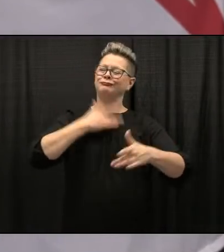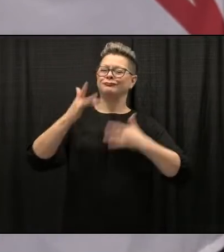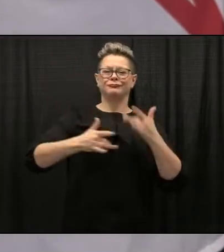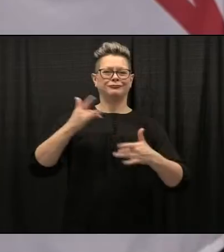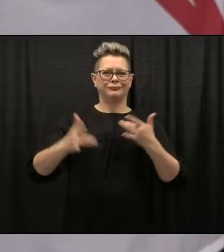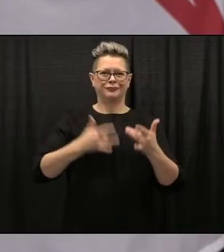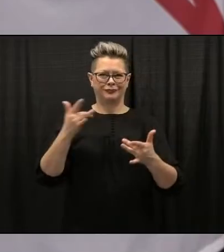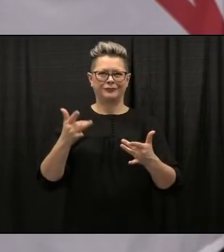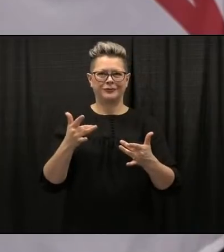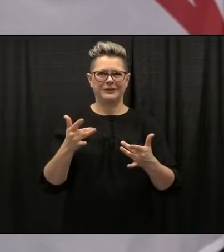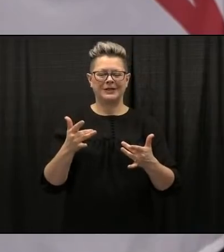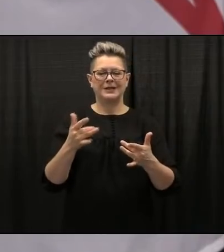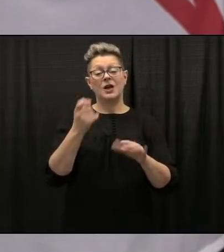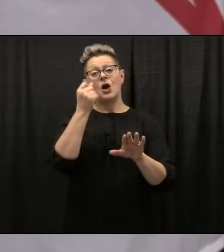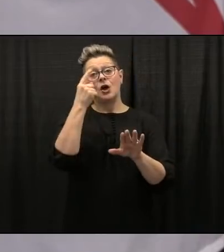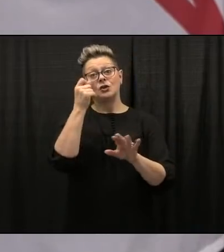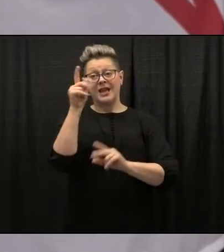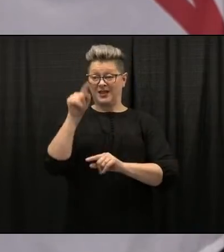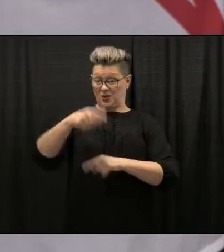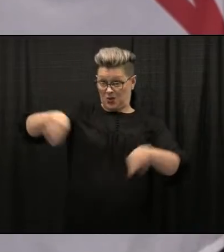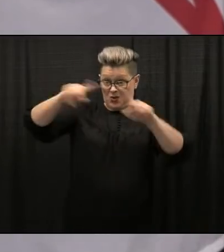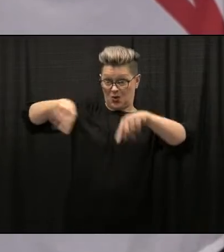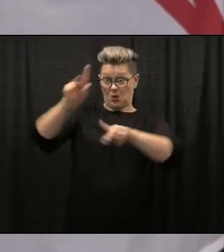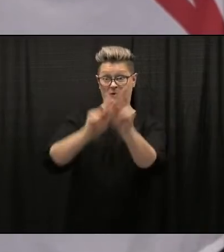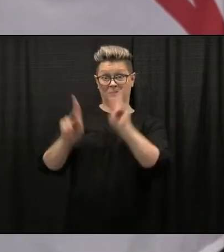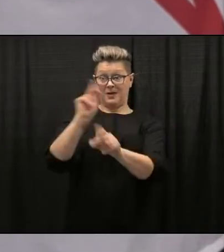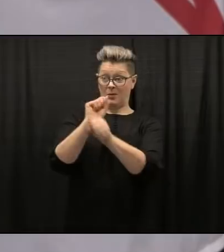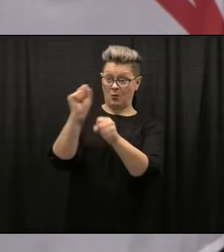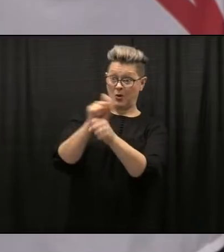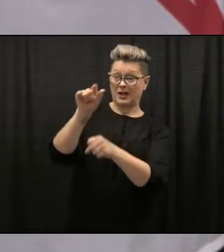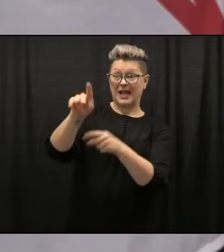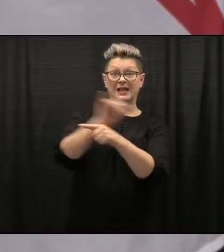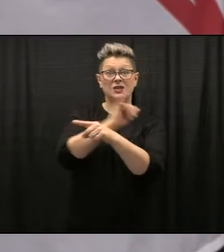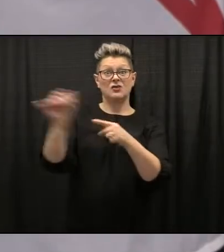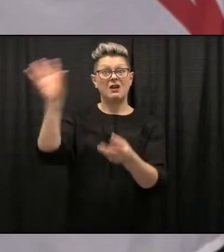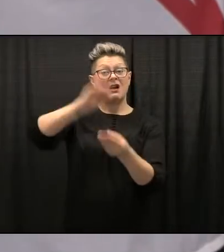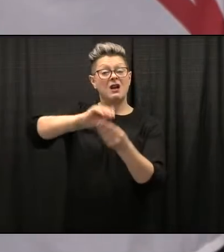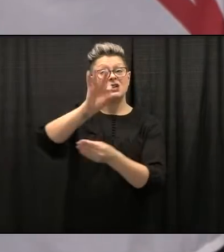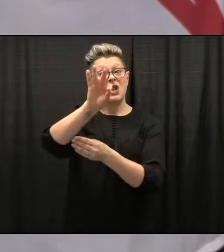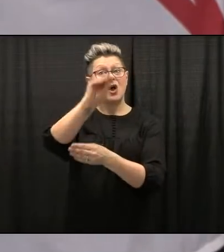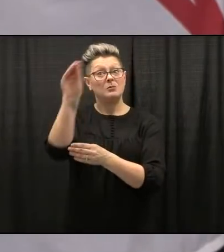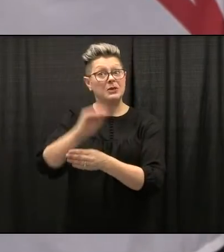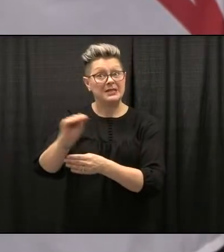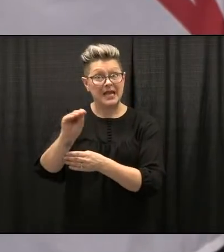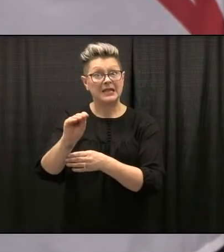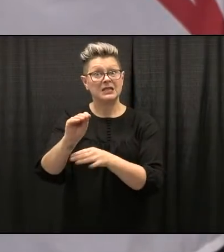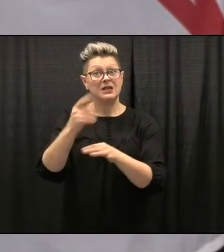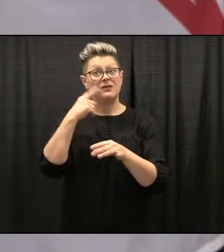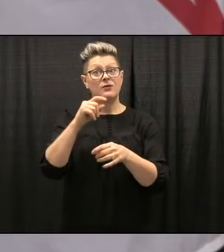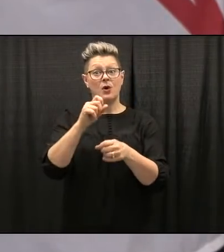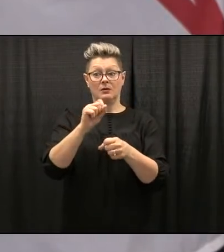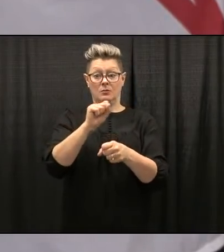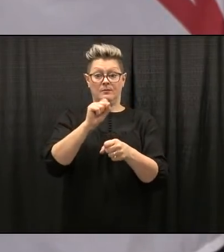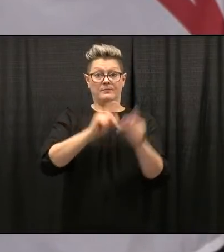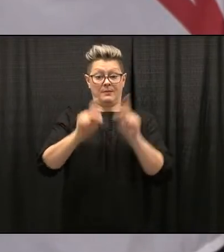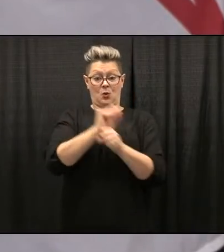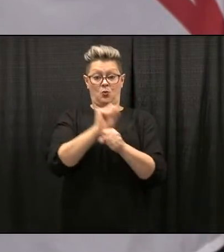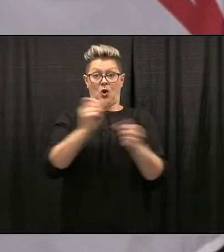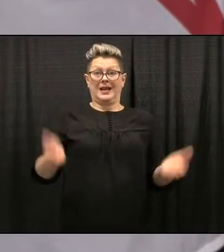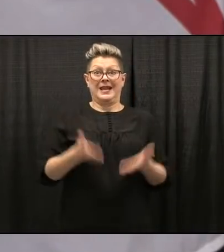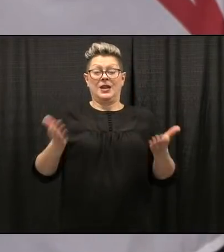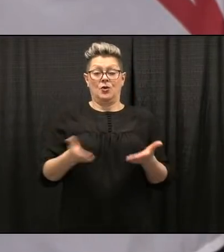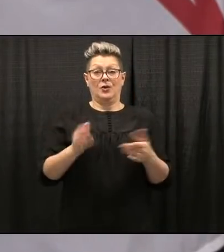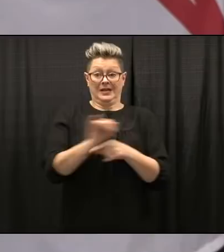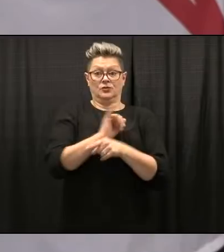we also know that, the people who work in this industry account for almost 9%, I believe, of our employment. And we know that they've gone through a tough time,